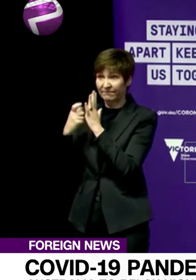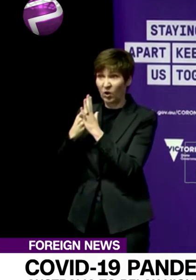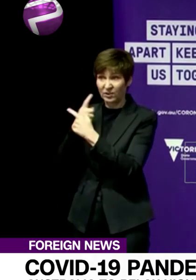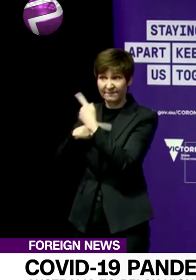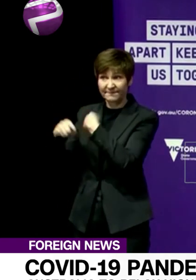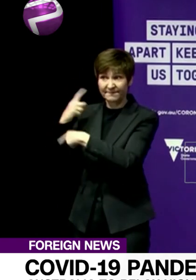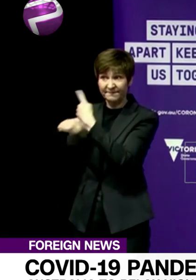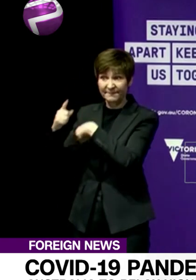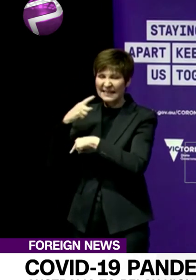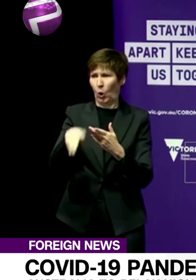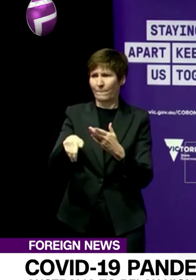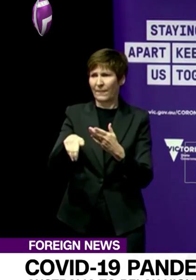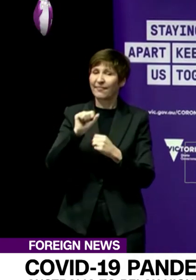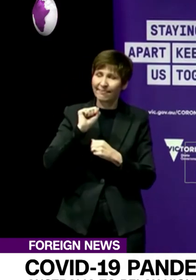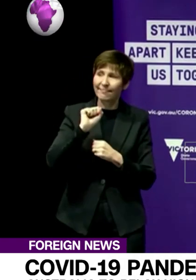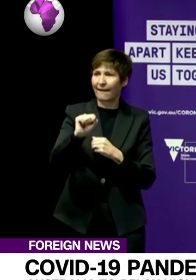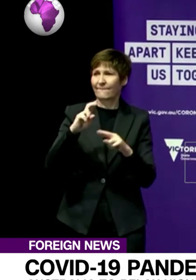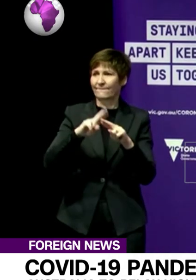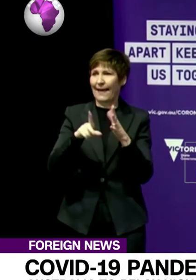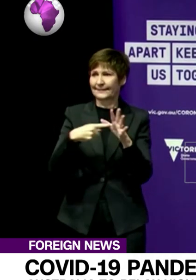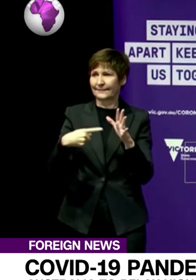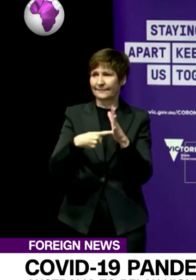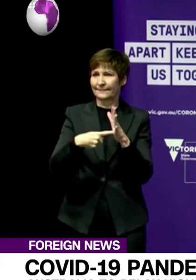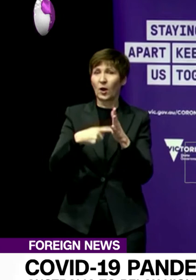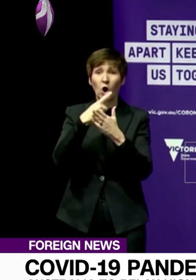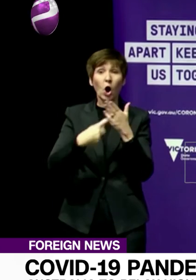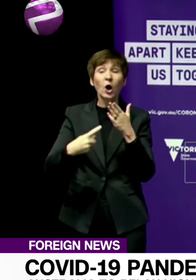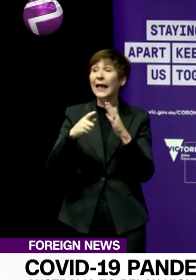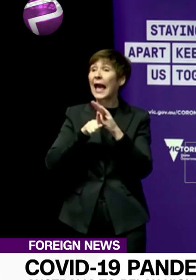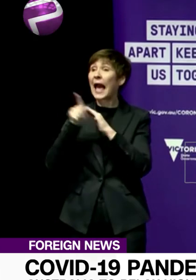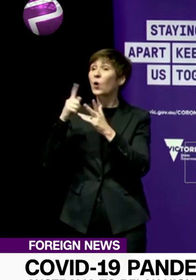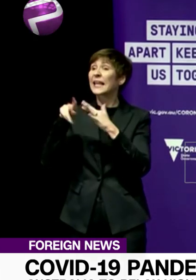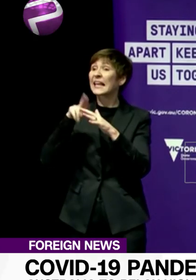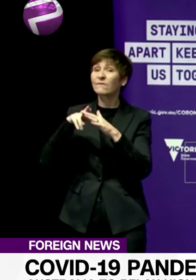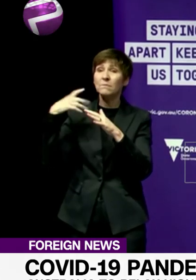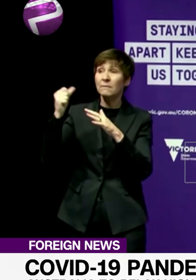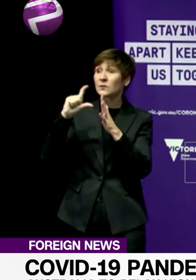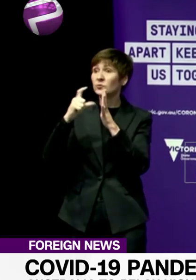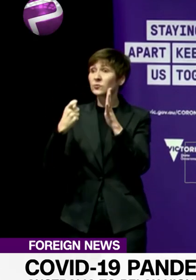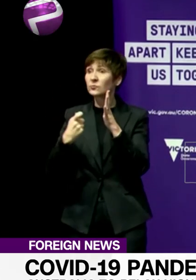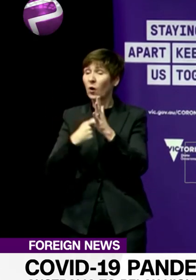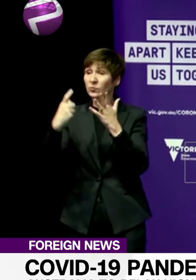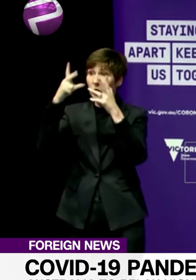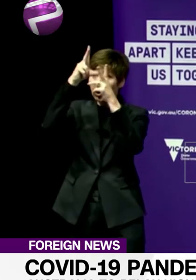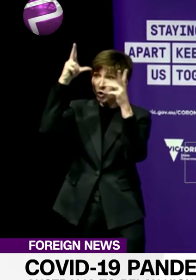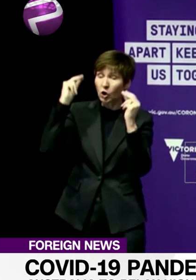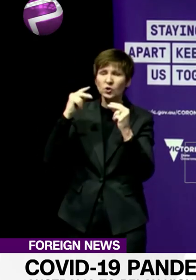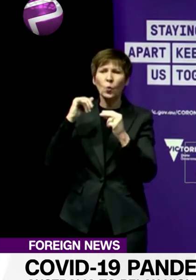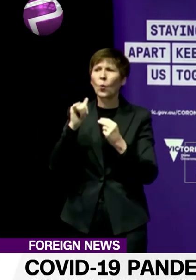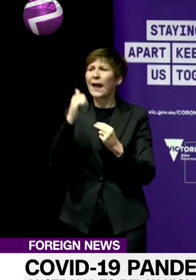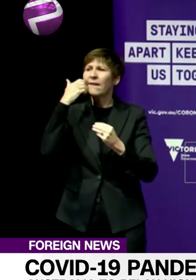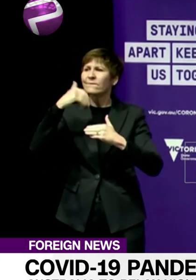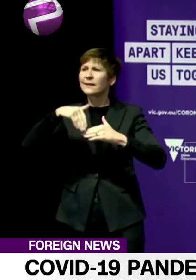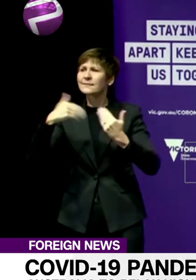on Saturday confined residents in nine public housing towers to their homes amid a spike